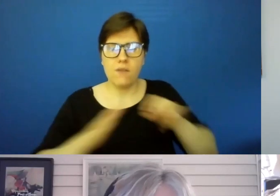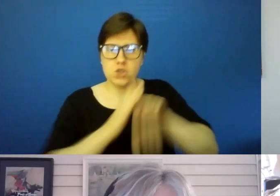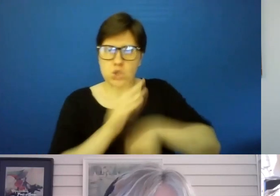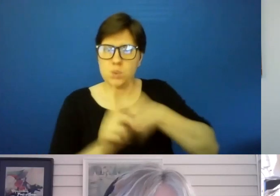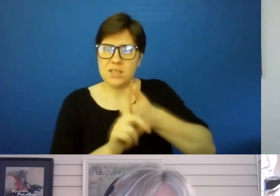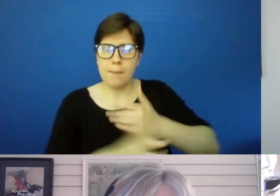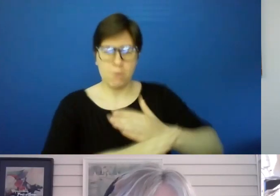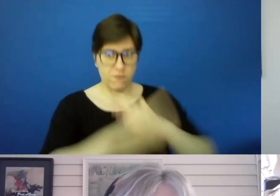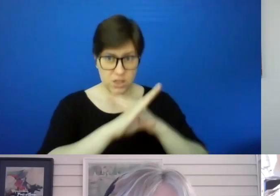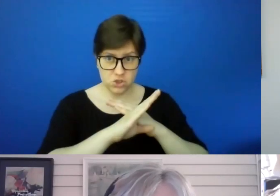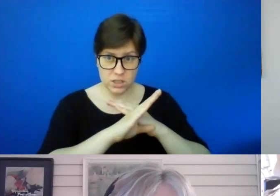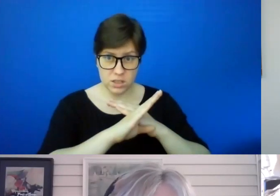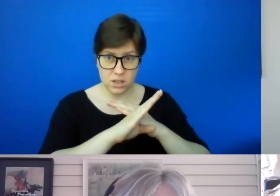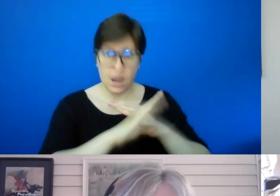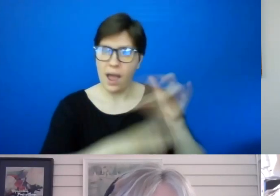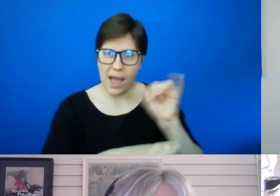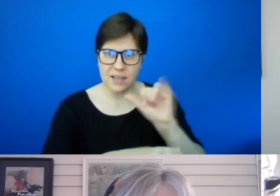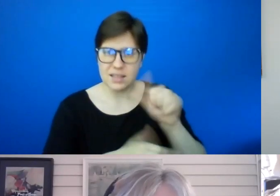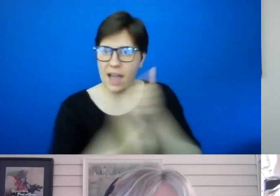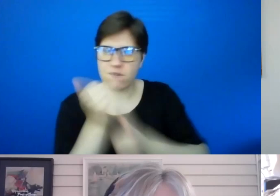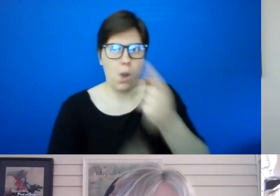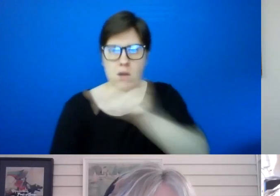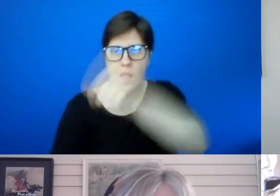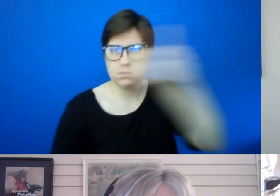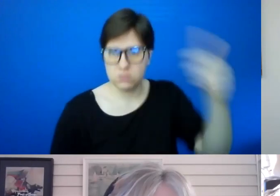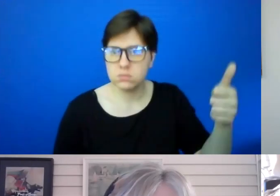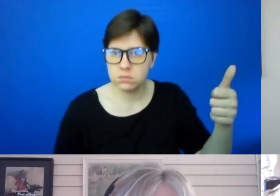prevention services as everyone else.